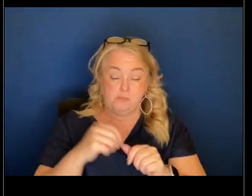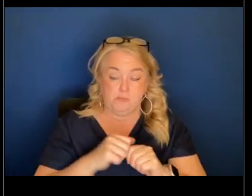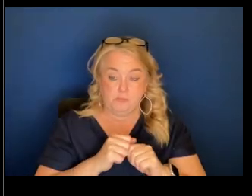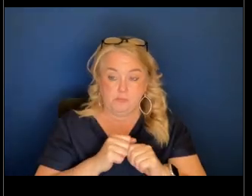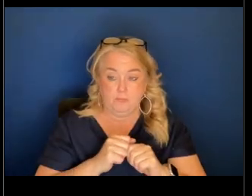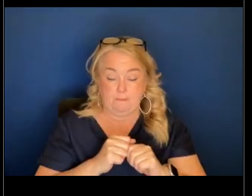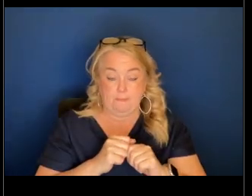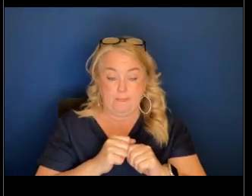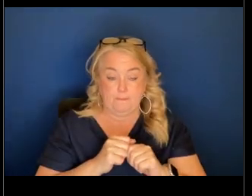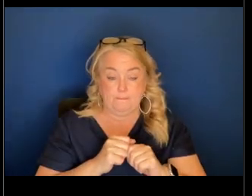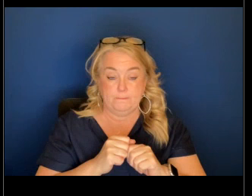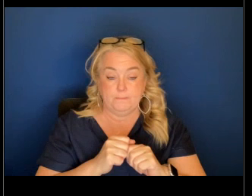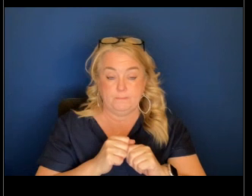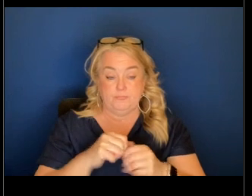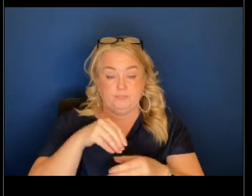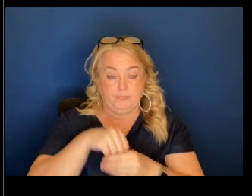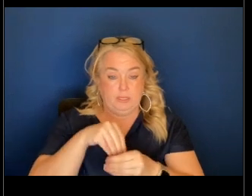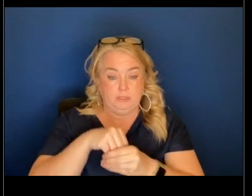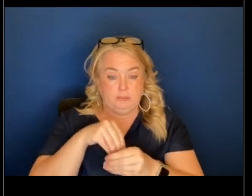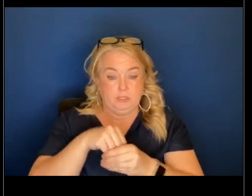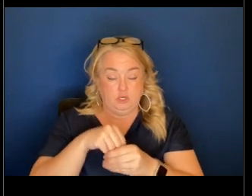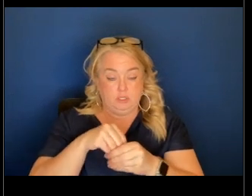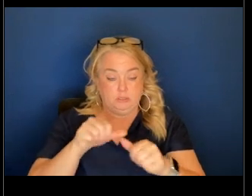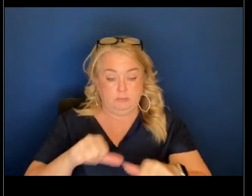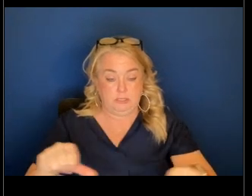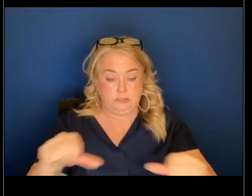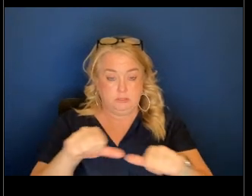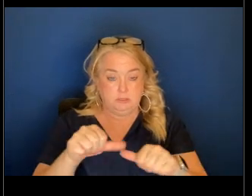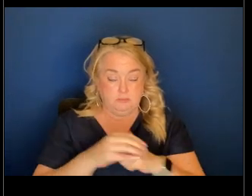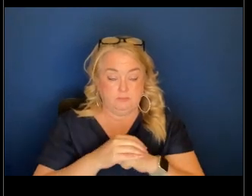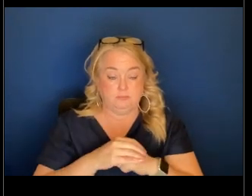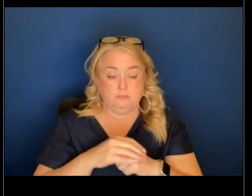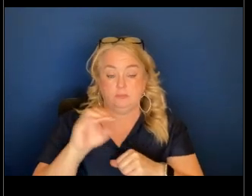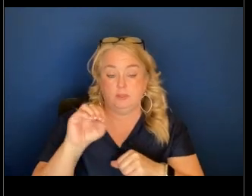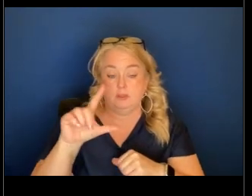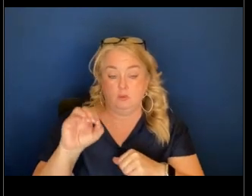Moving into topic 4, interior spaces,